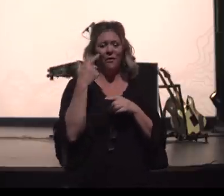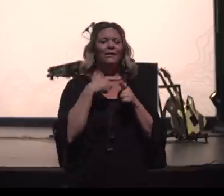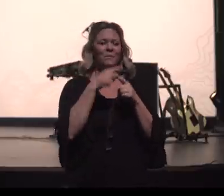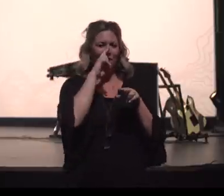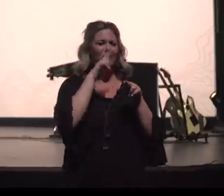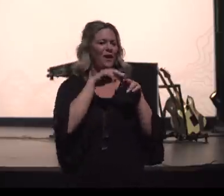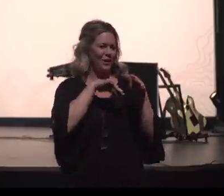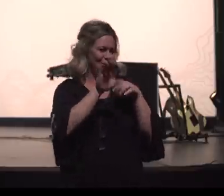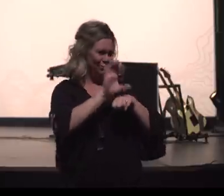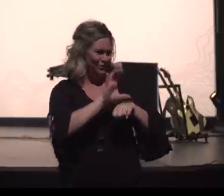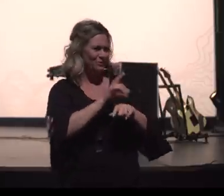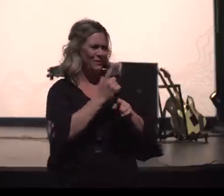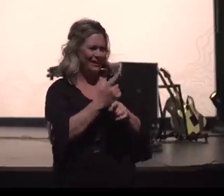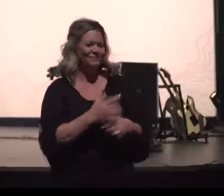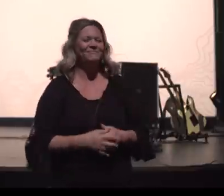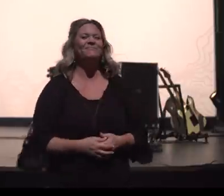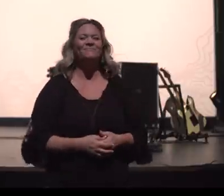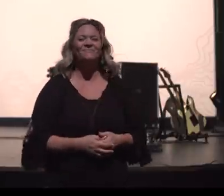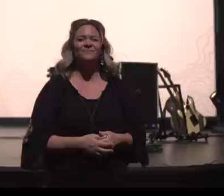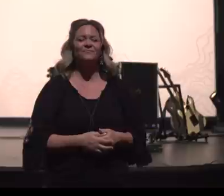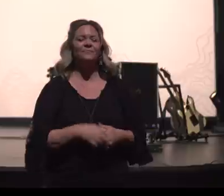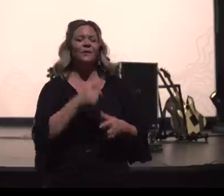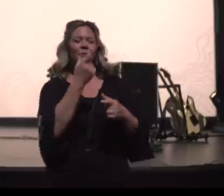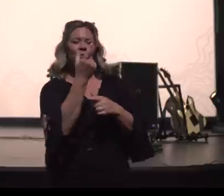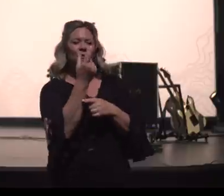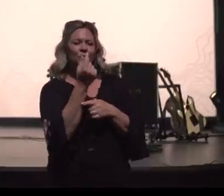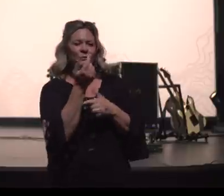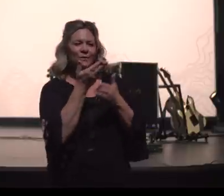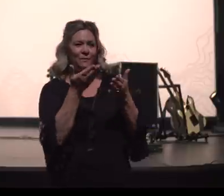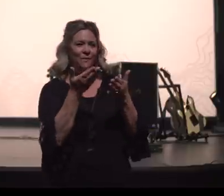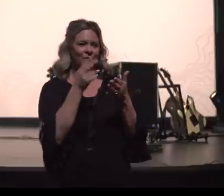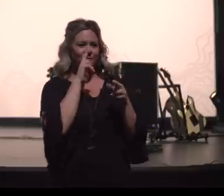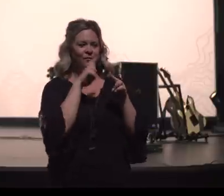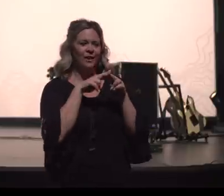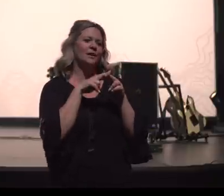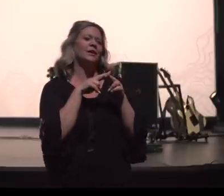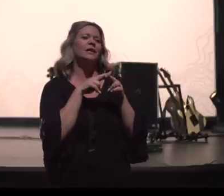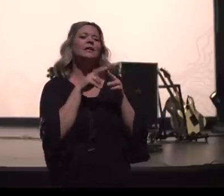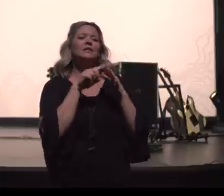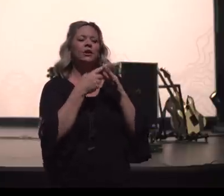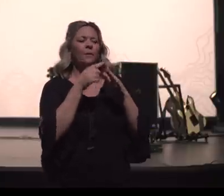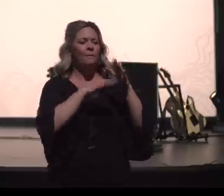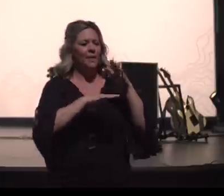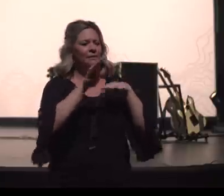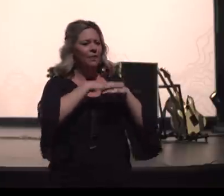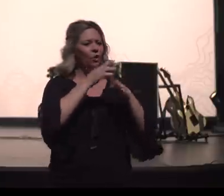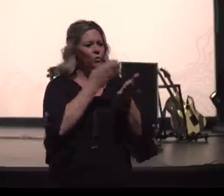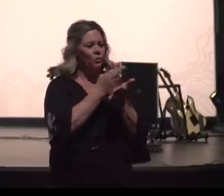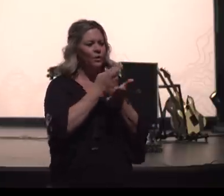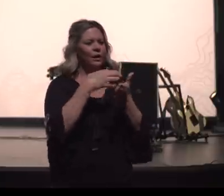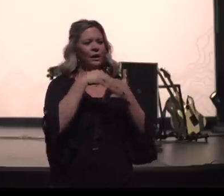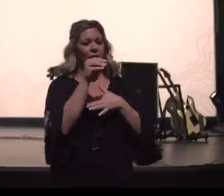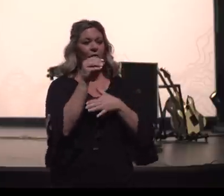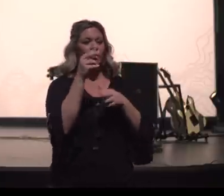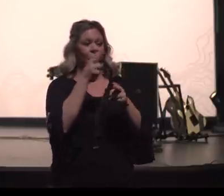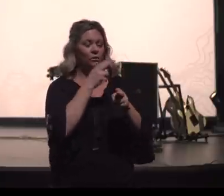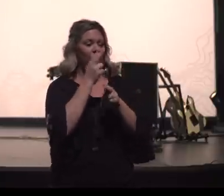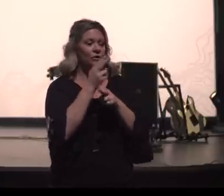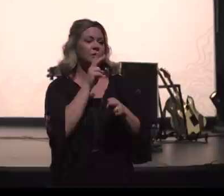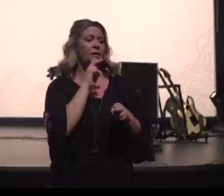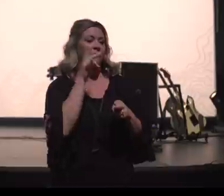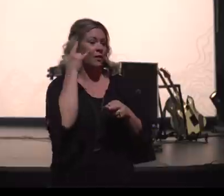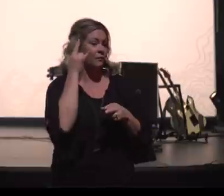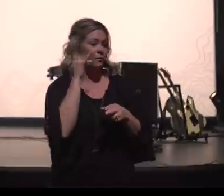have fun in church, right? So what I'm going to do is I'm going to do an exercise with you to start, and it's based on research out of the University of California, Santa Barbara,